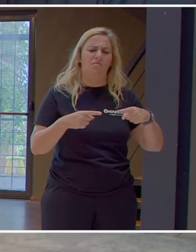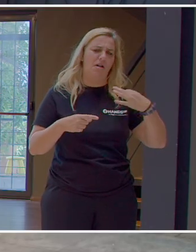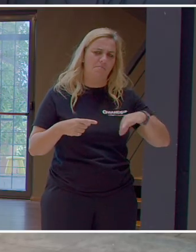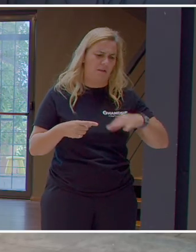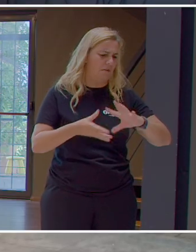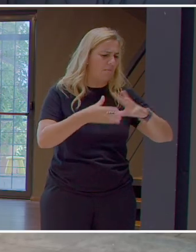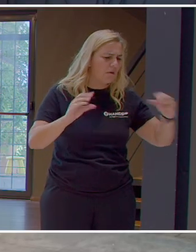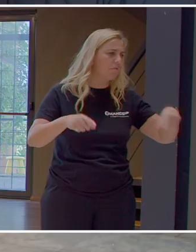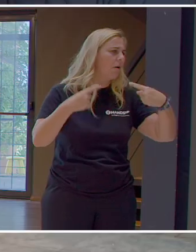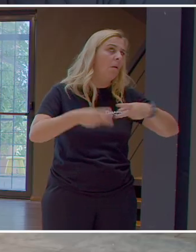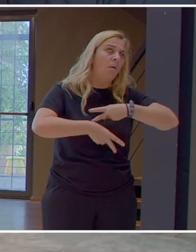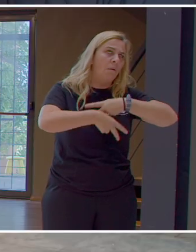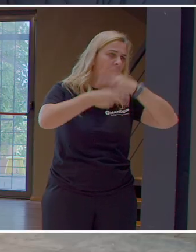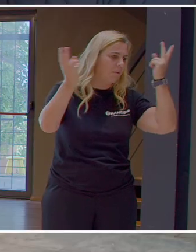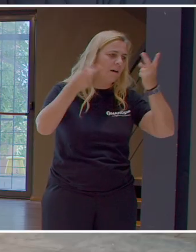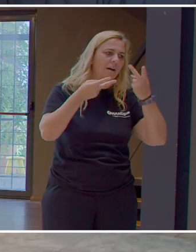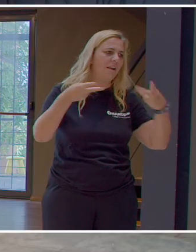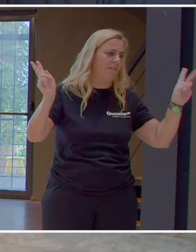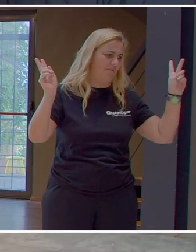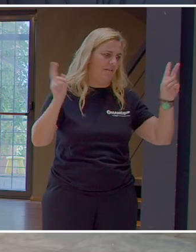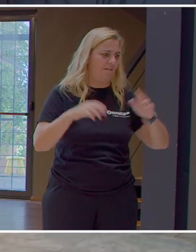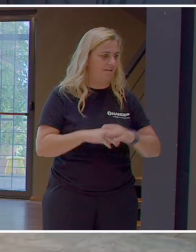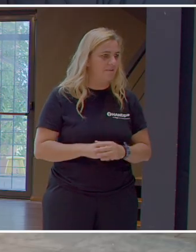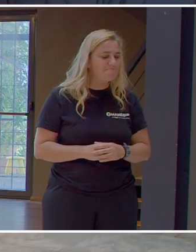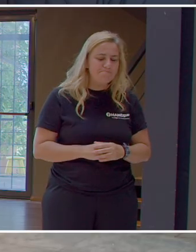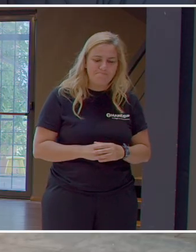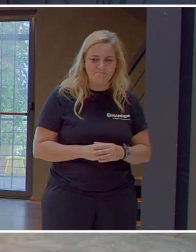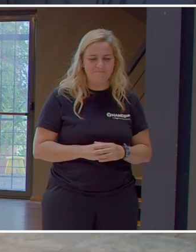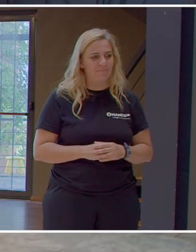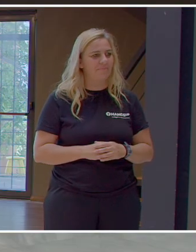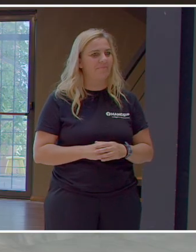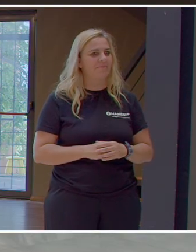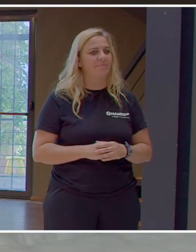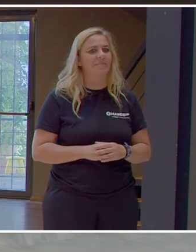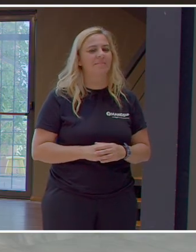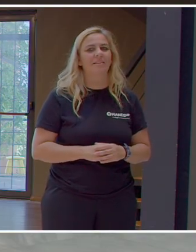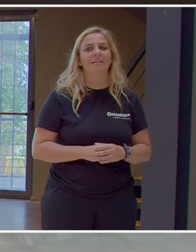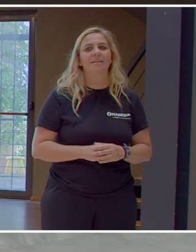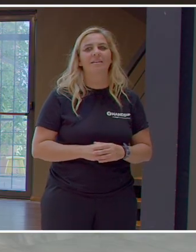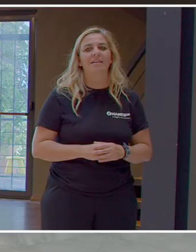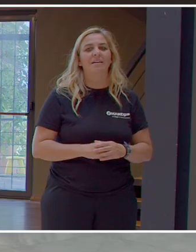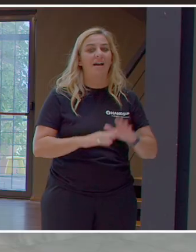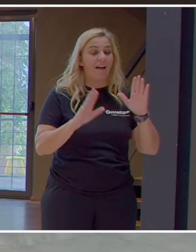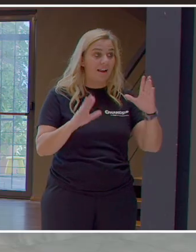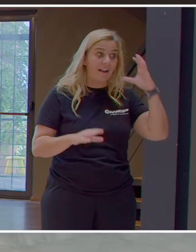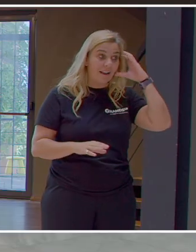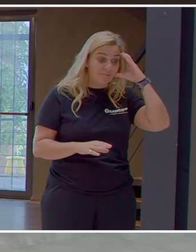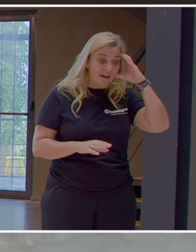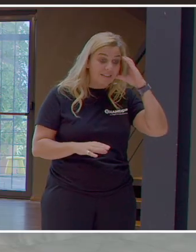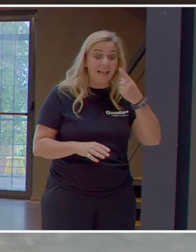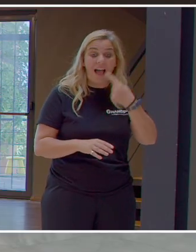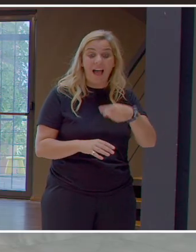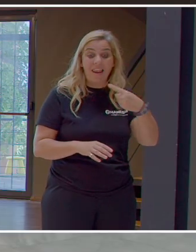go wild, eat anything. Other vegetables, the same. Just remember, try to pick different things.